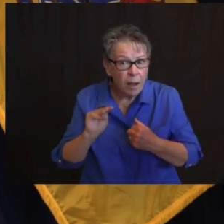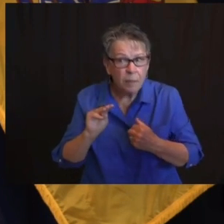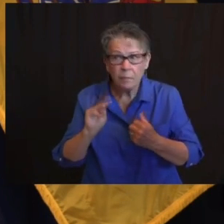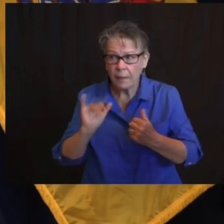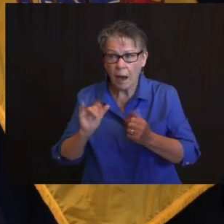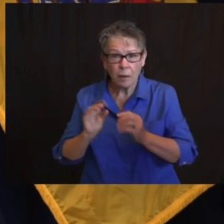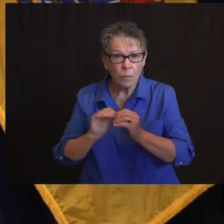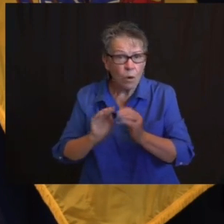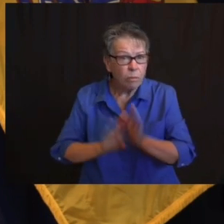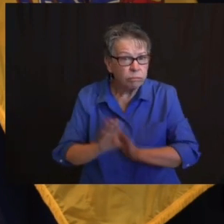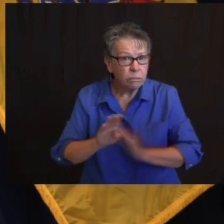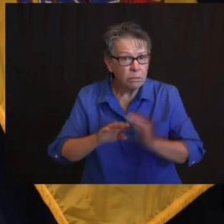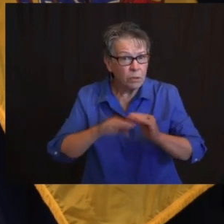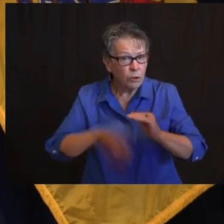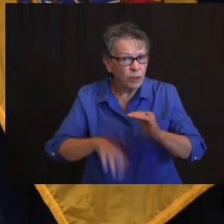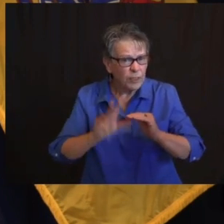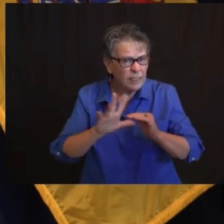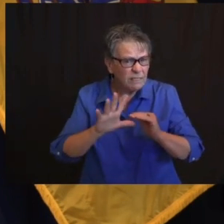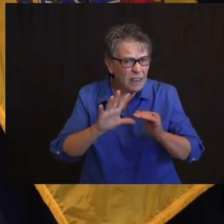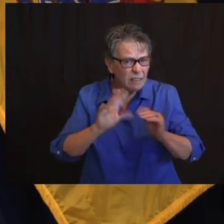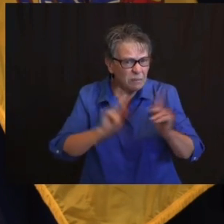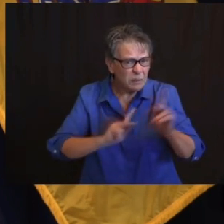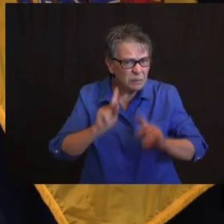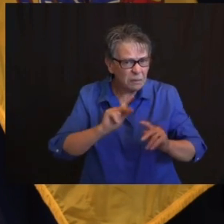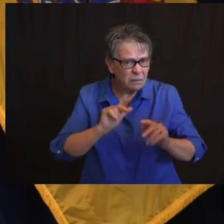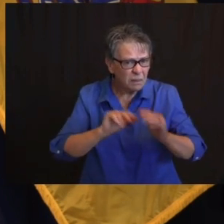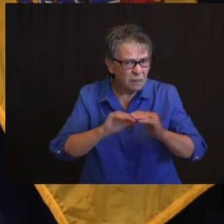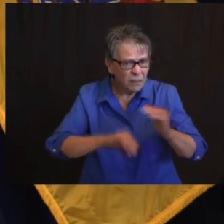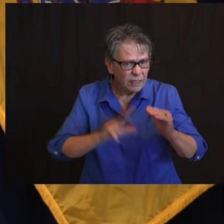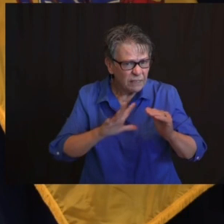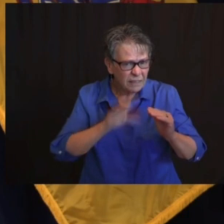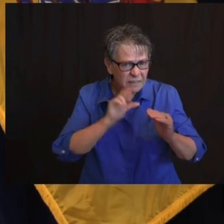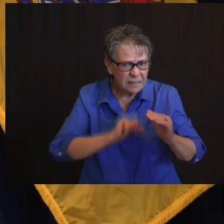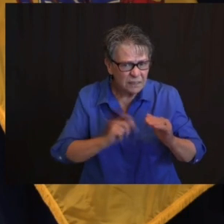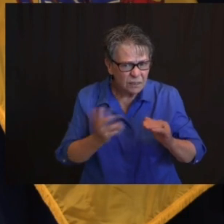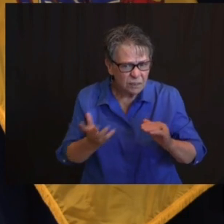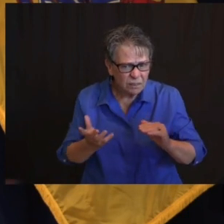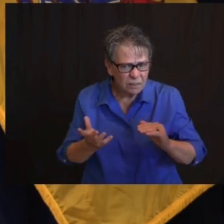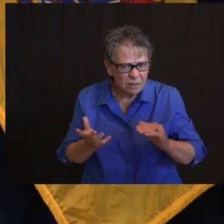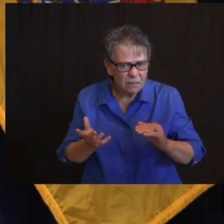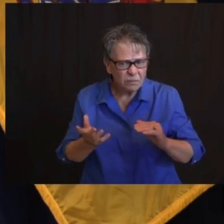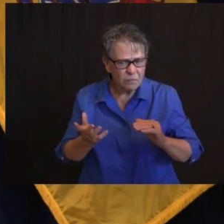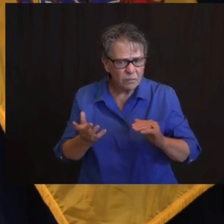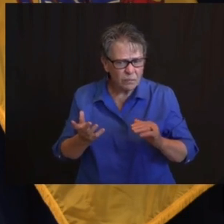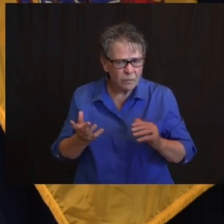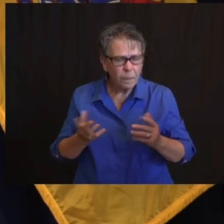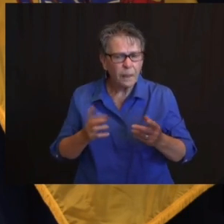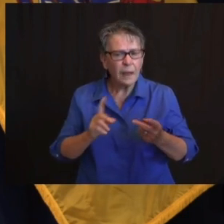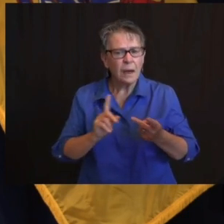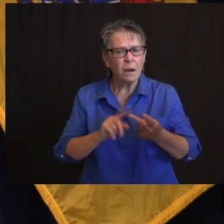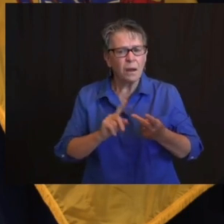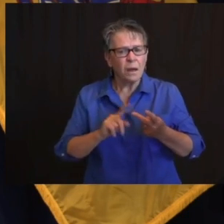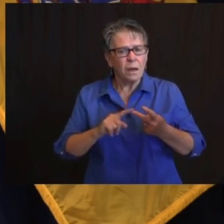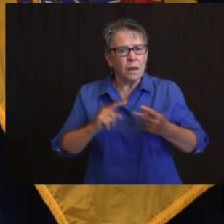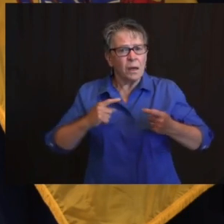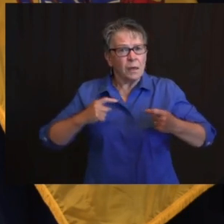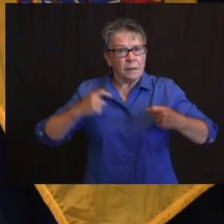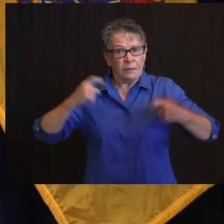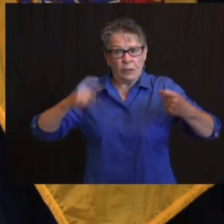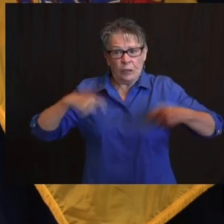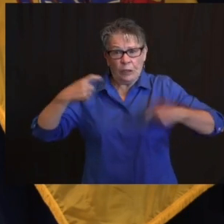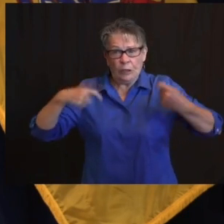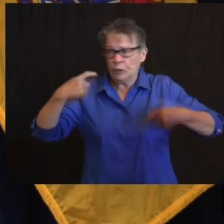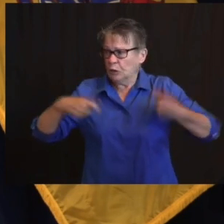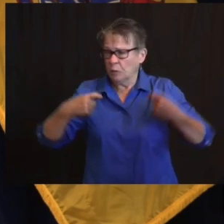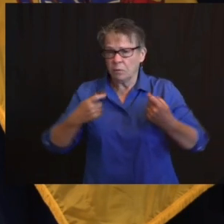personal training or literally just like one person in the gym, which I think for larger gyms, it might be a little bit different.